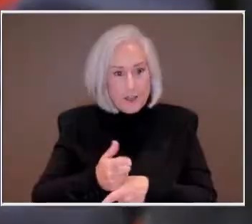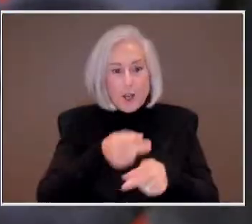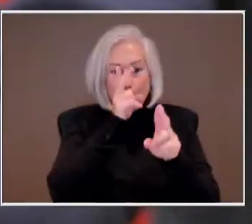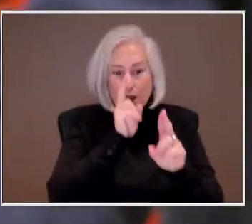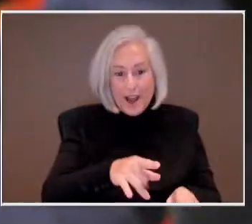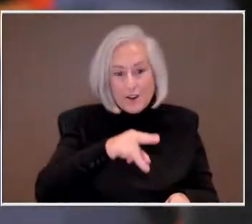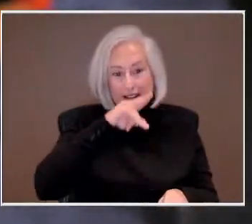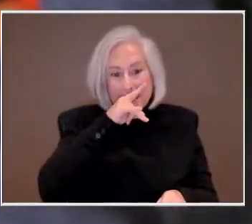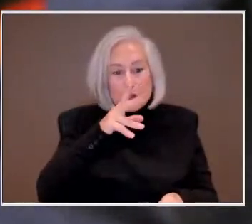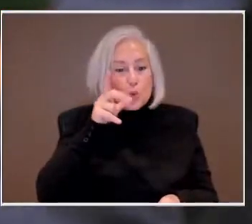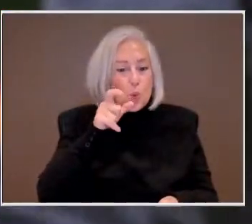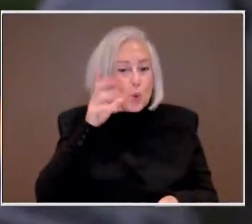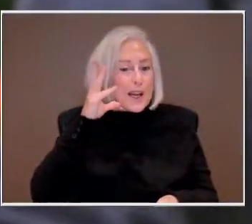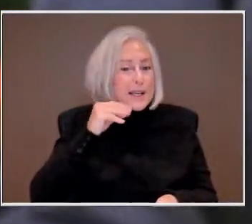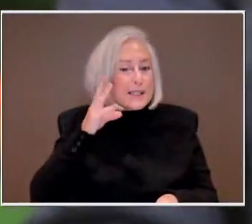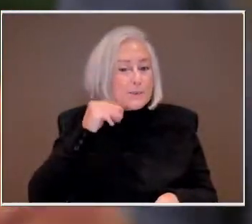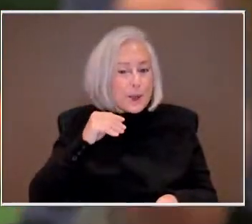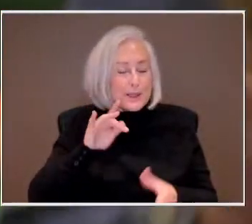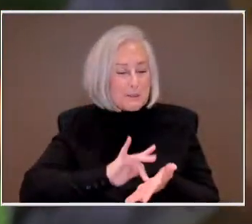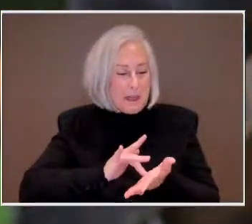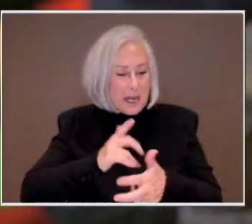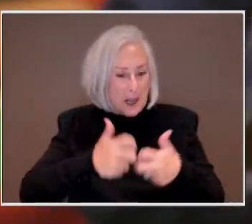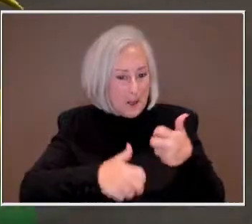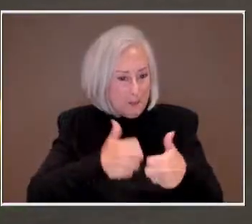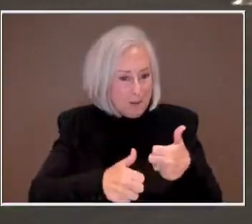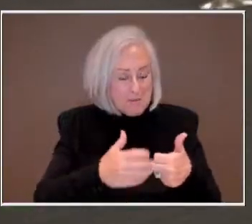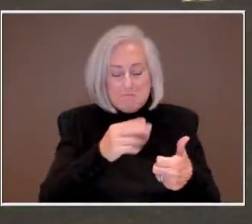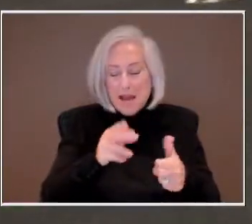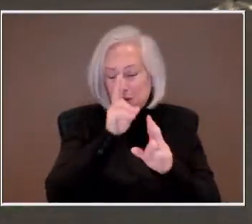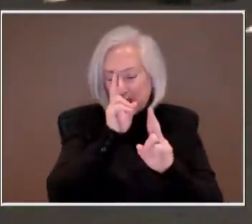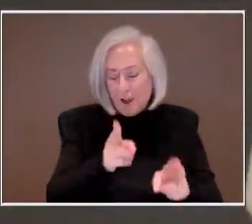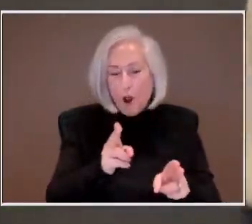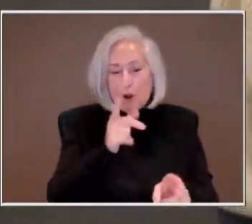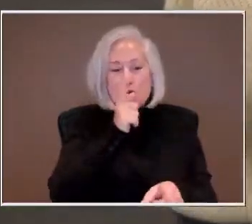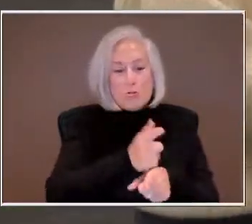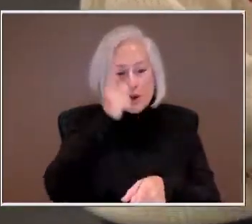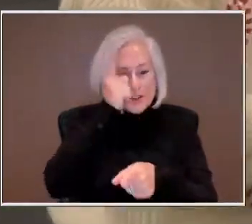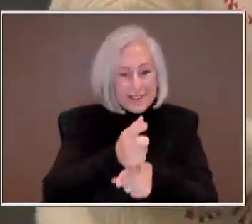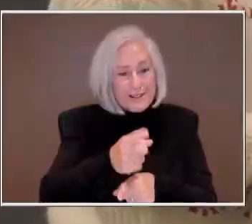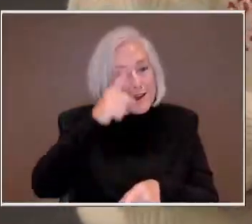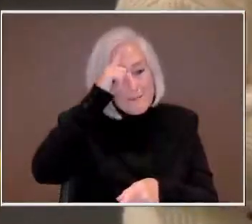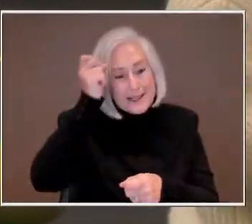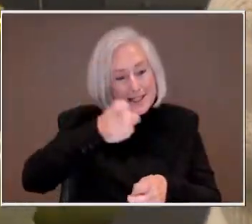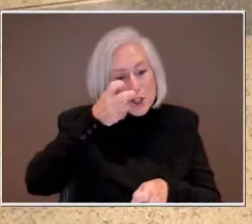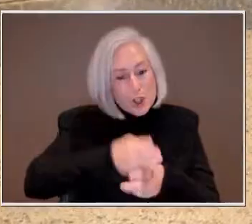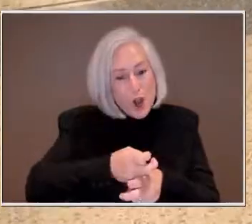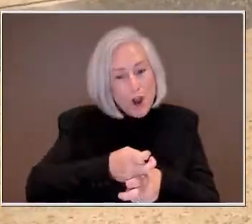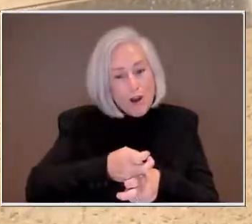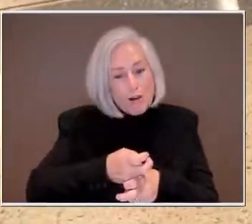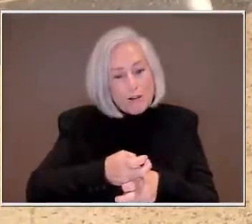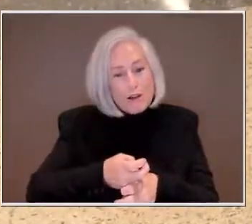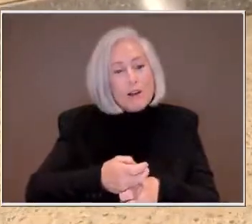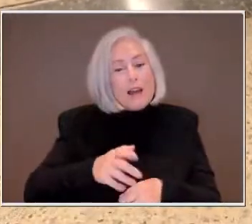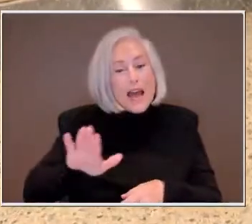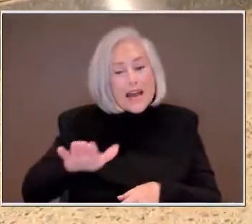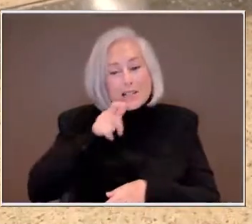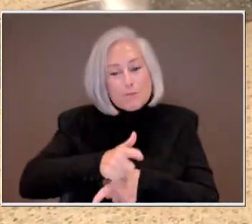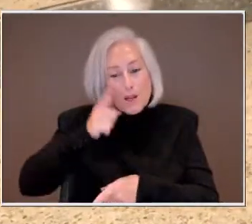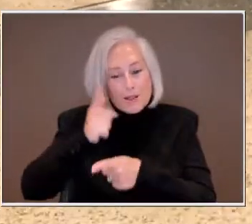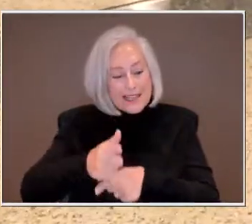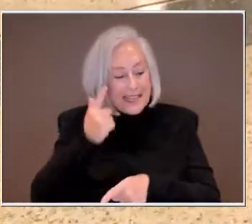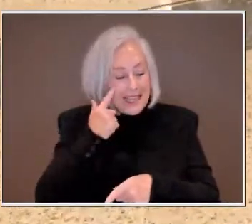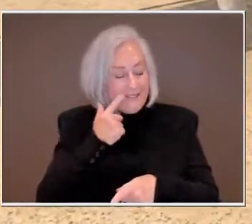medical issues, but we also honor the siblings because it's really hard at times to be that sibling when the child that's sick gets all the